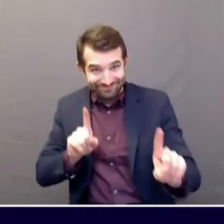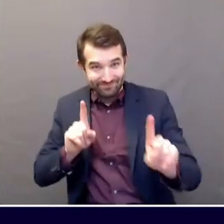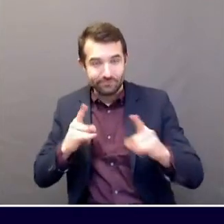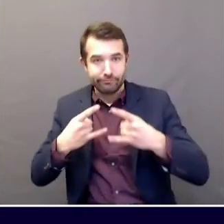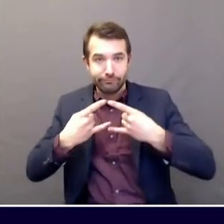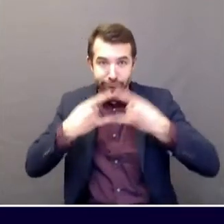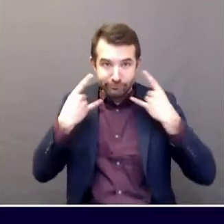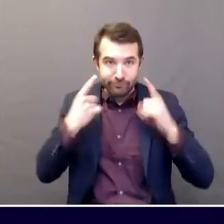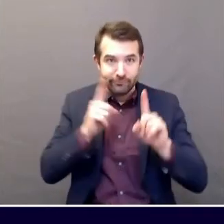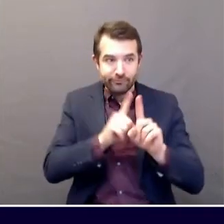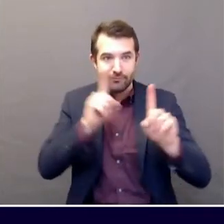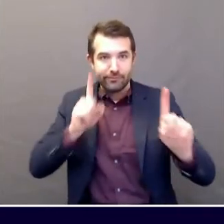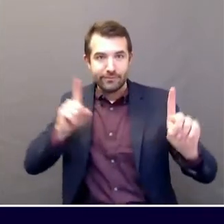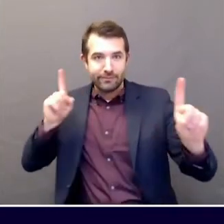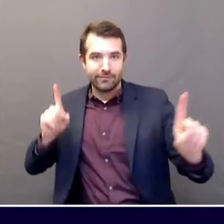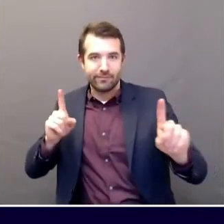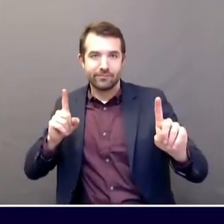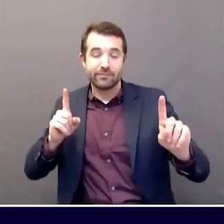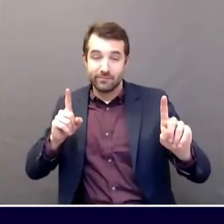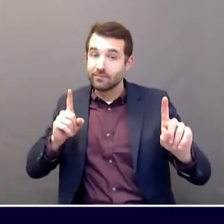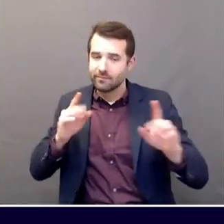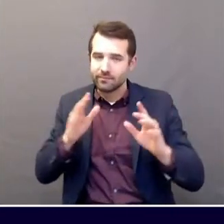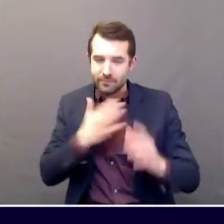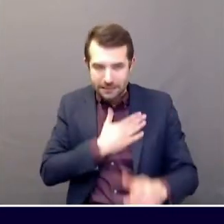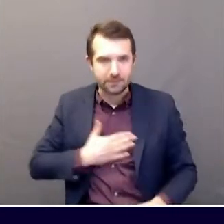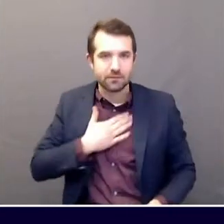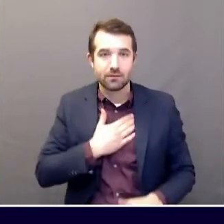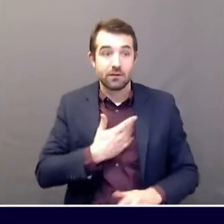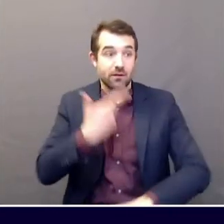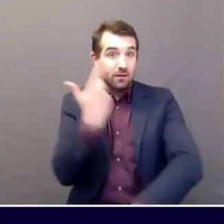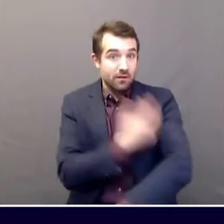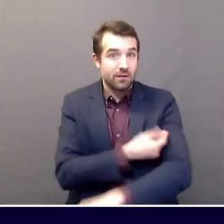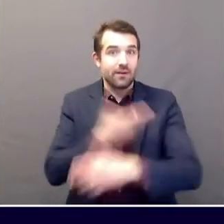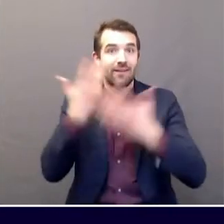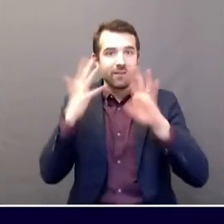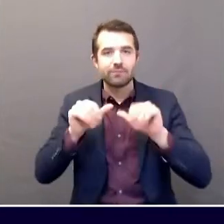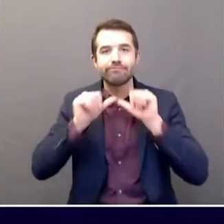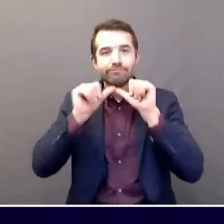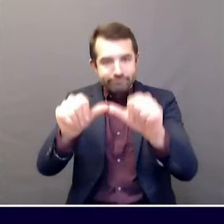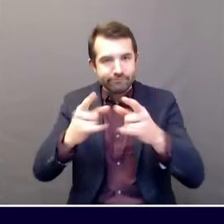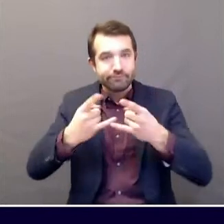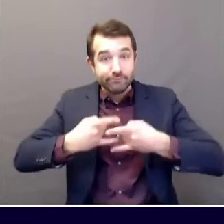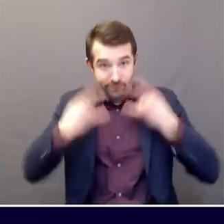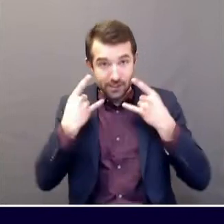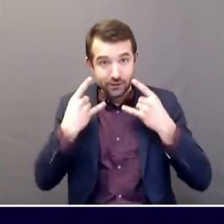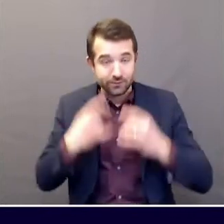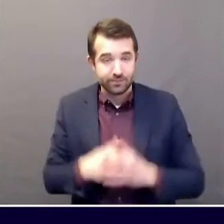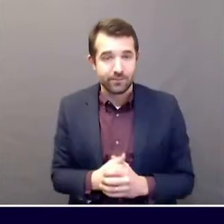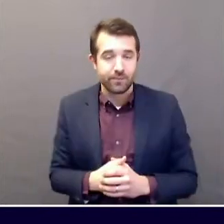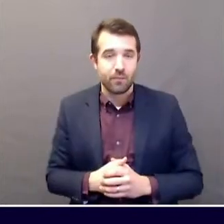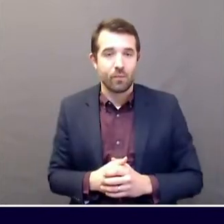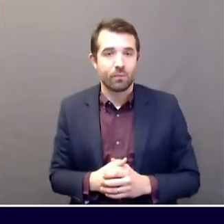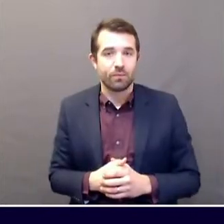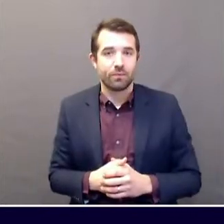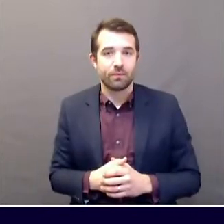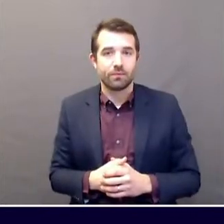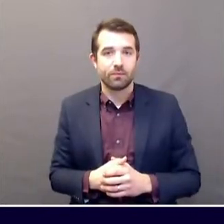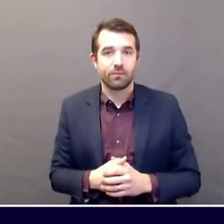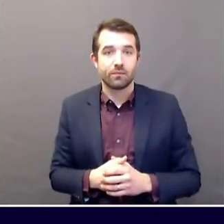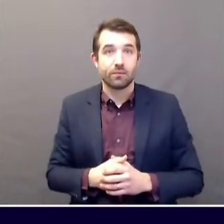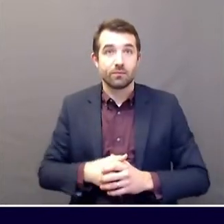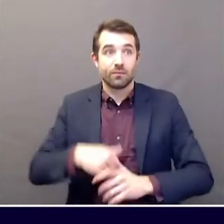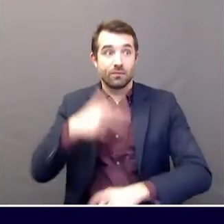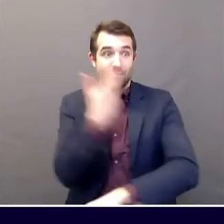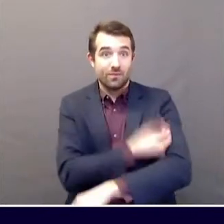those persist even after you've been vaccinated. Speaking of after you've been vaccinated, unless you are feeling particularly crummy the